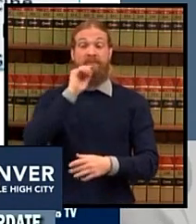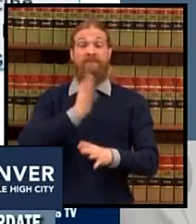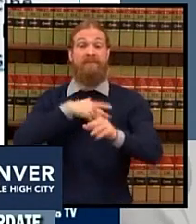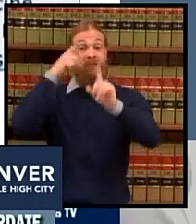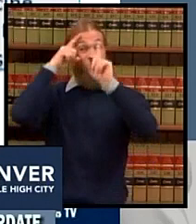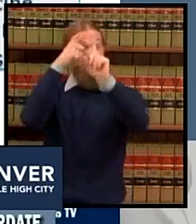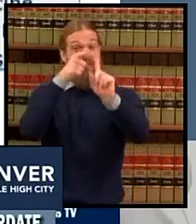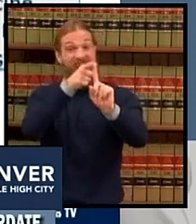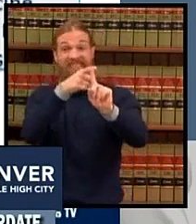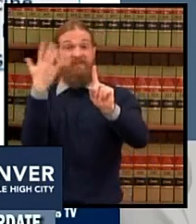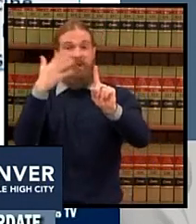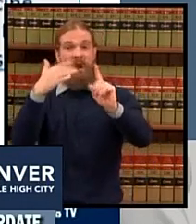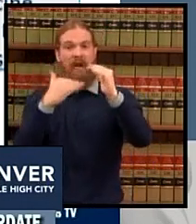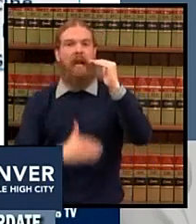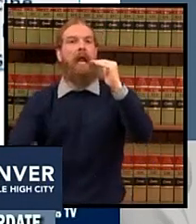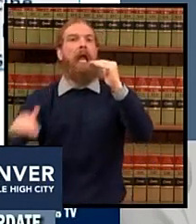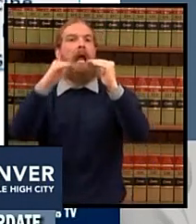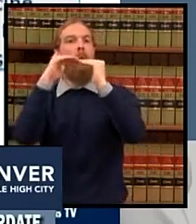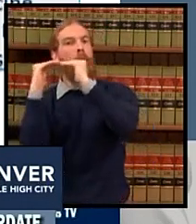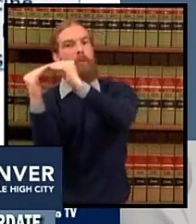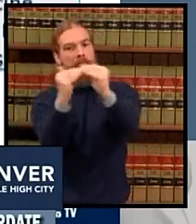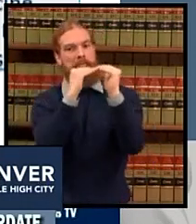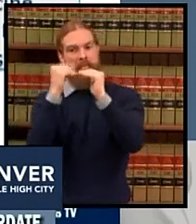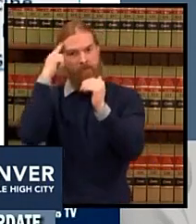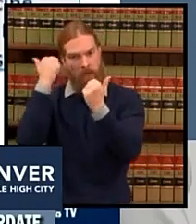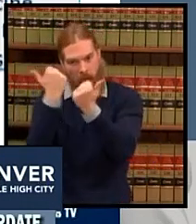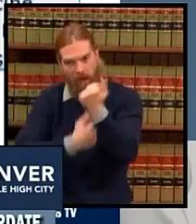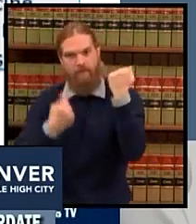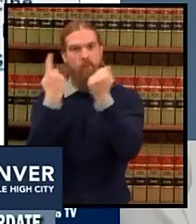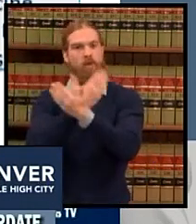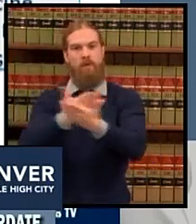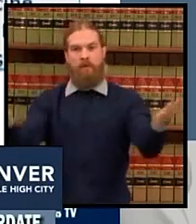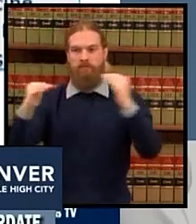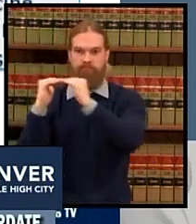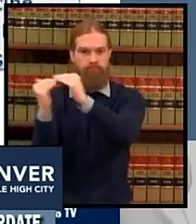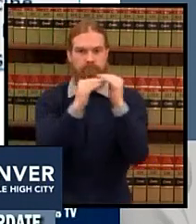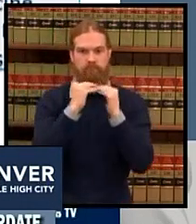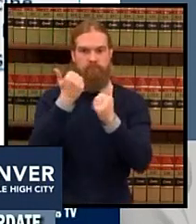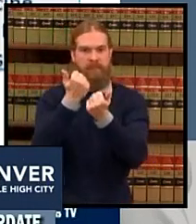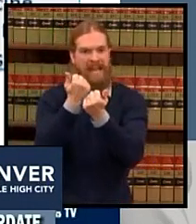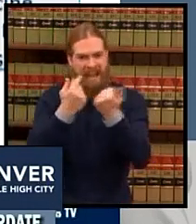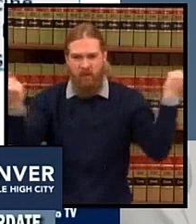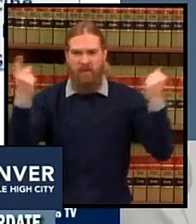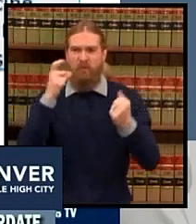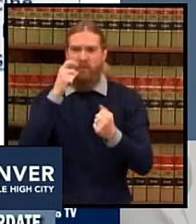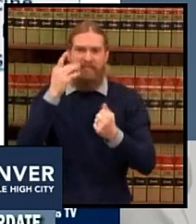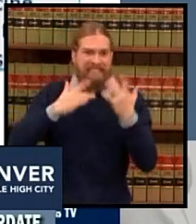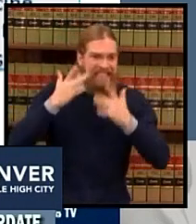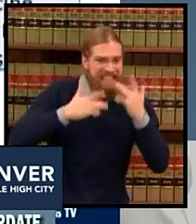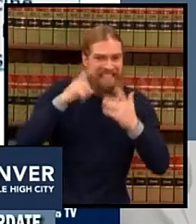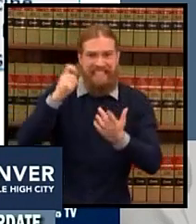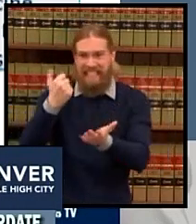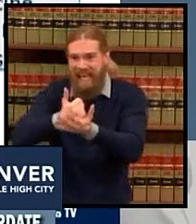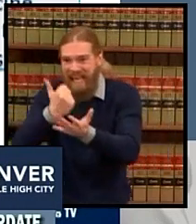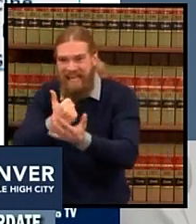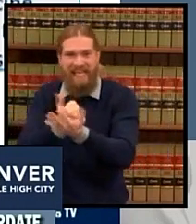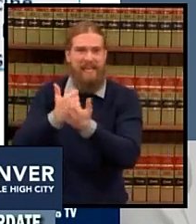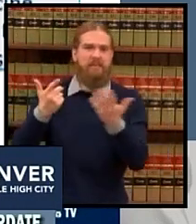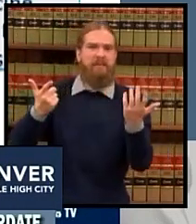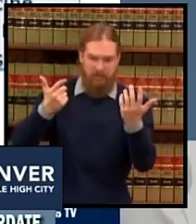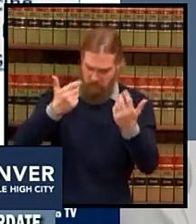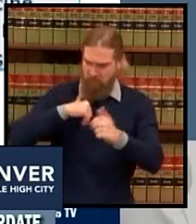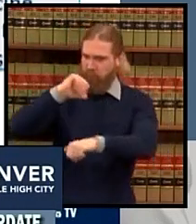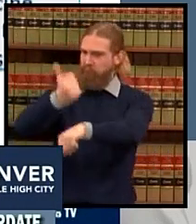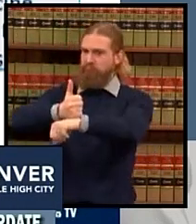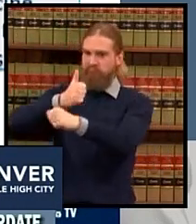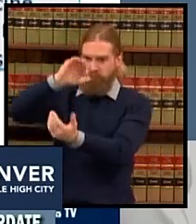communities where we can reach our most vulnerable populations with static sites, places that they can count on that will